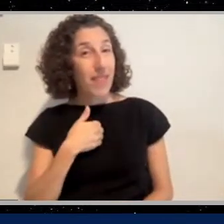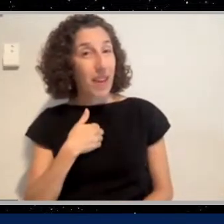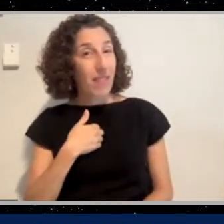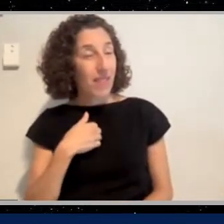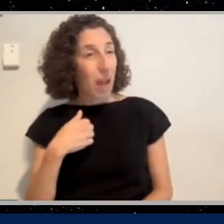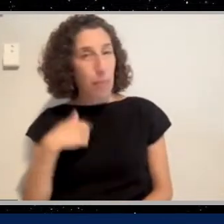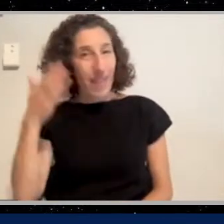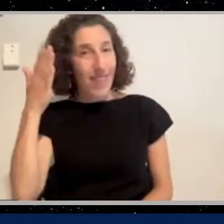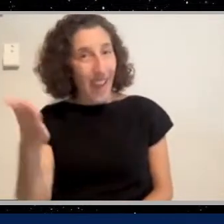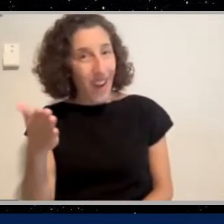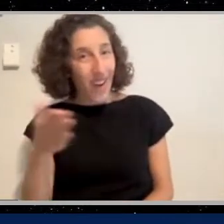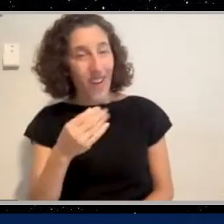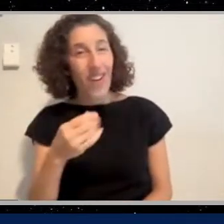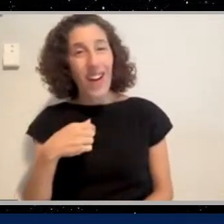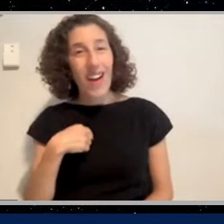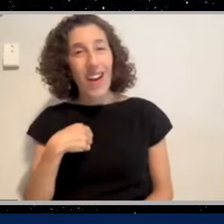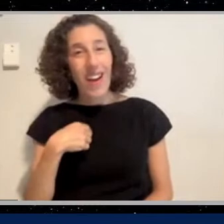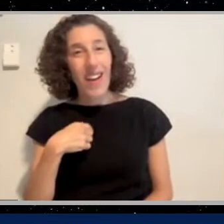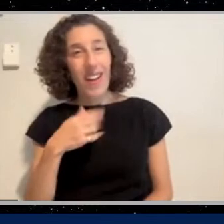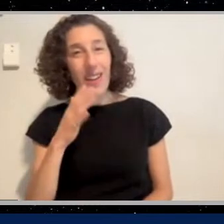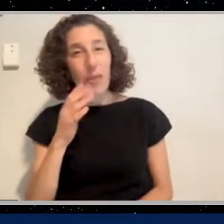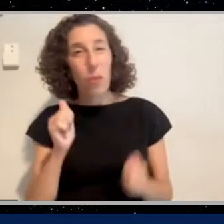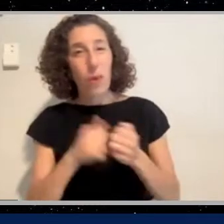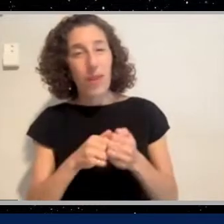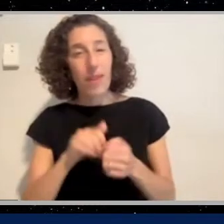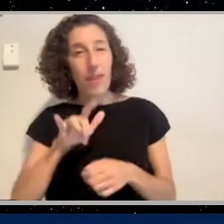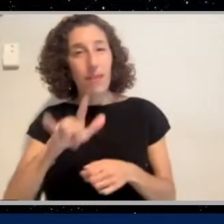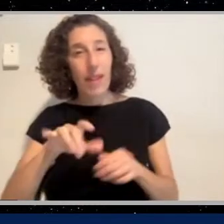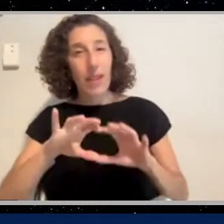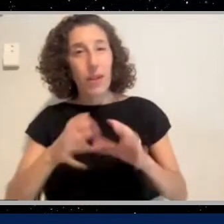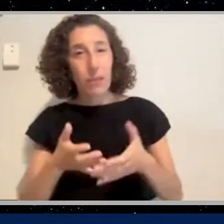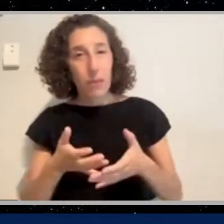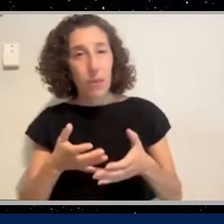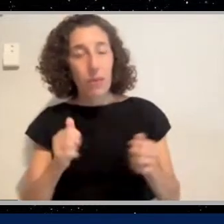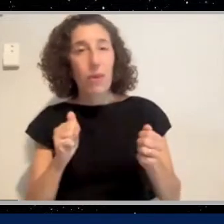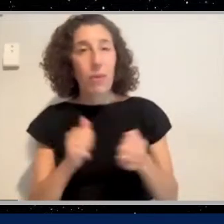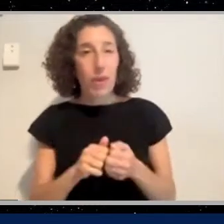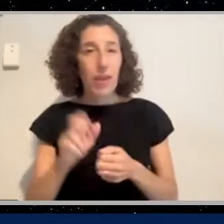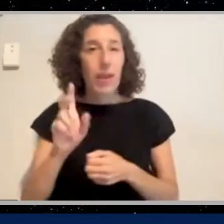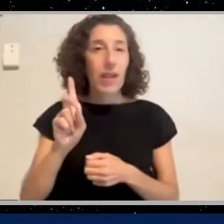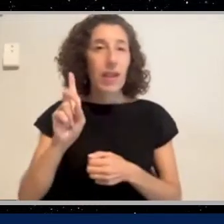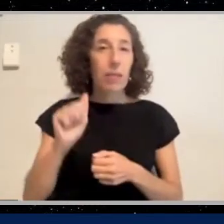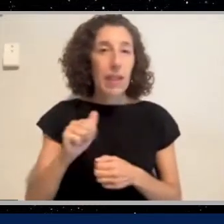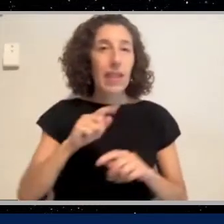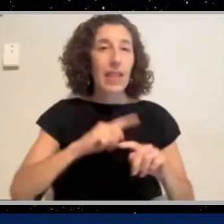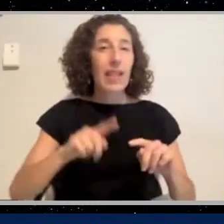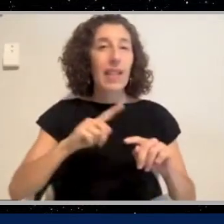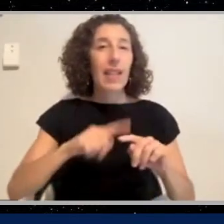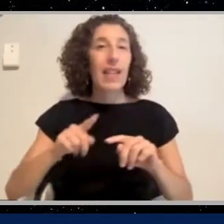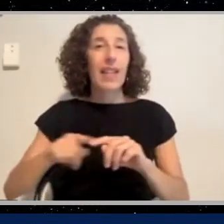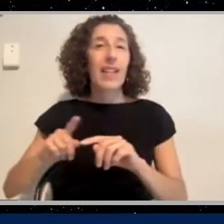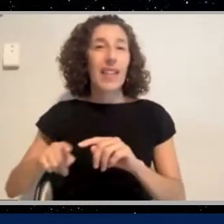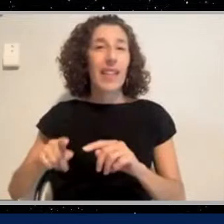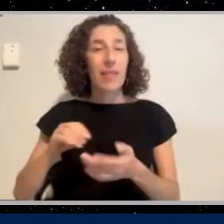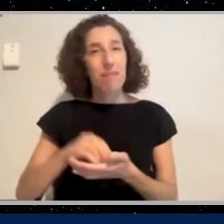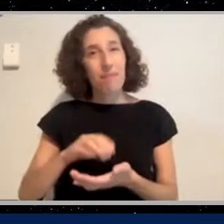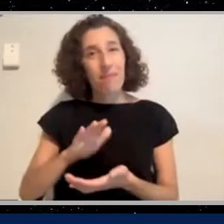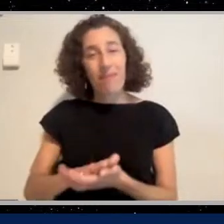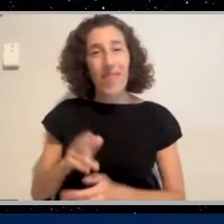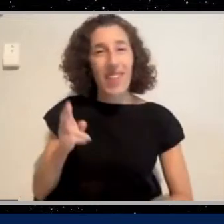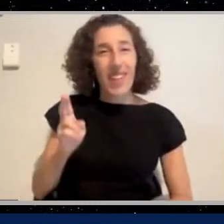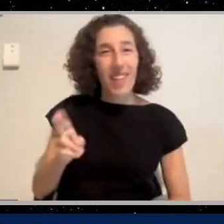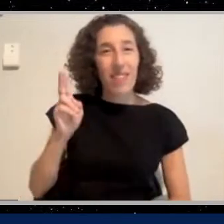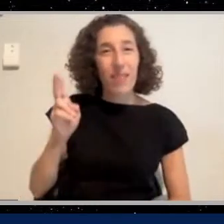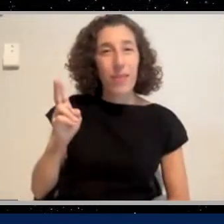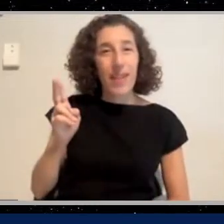first flight crew had a very diverse, crew set, that, hey,